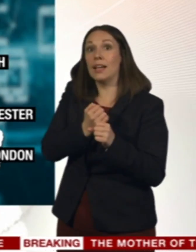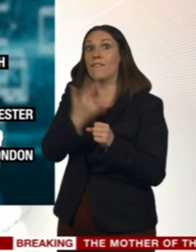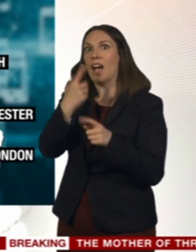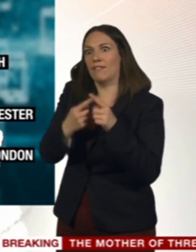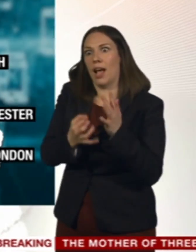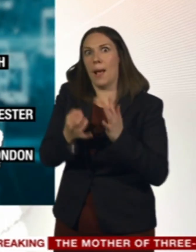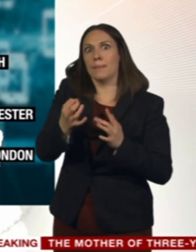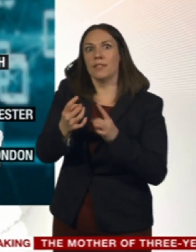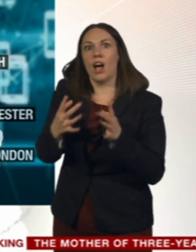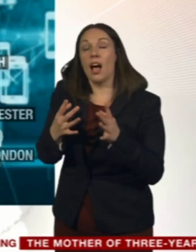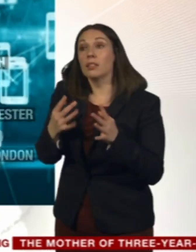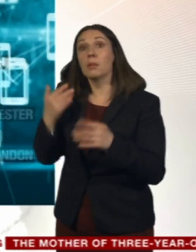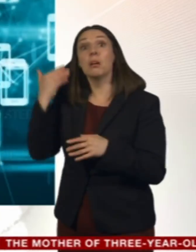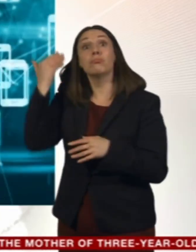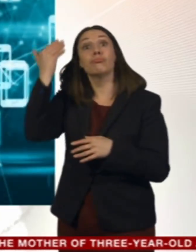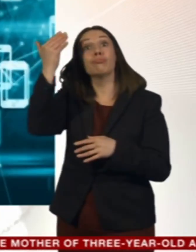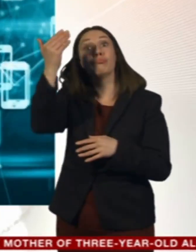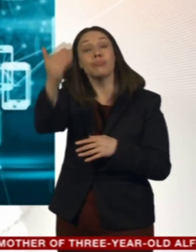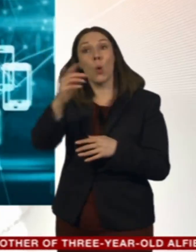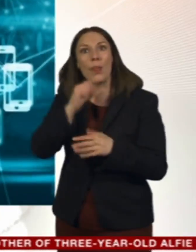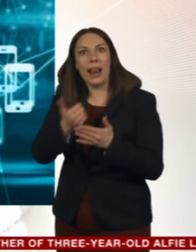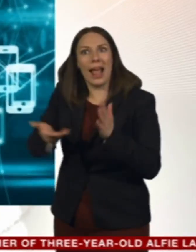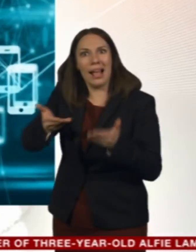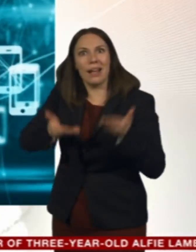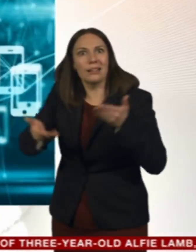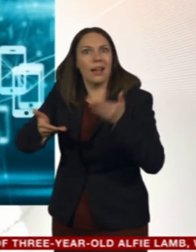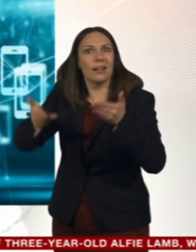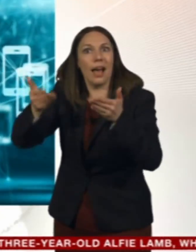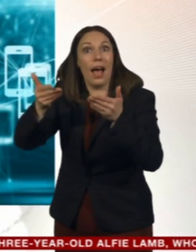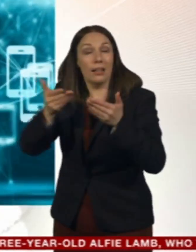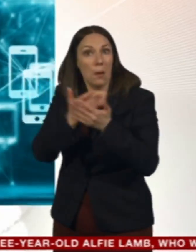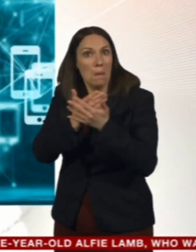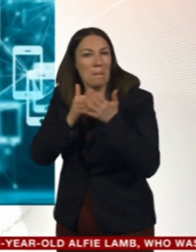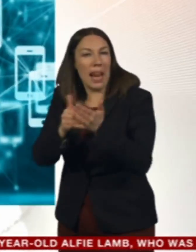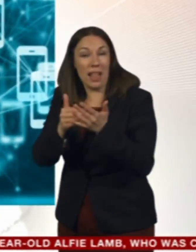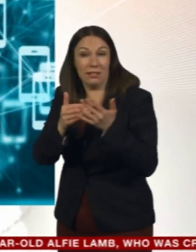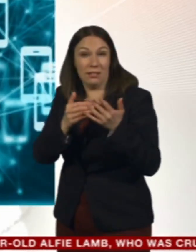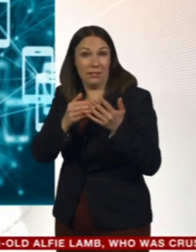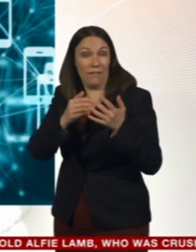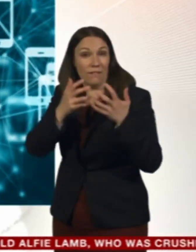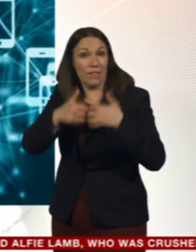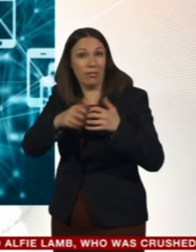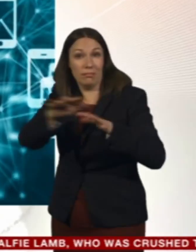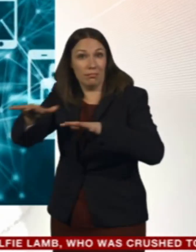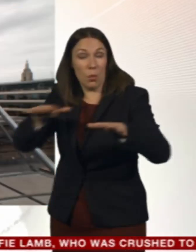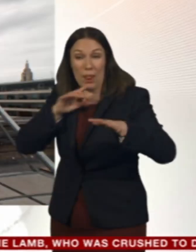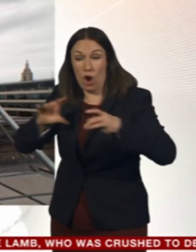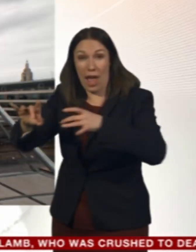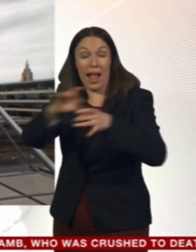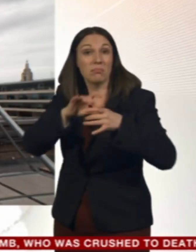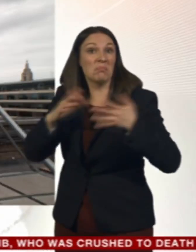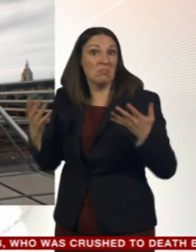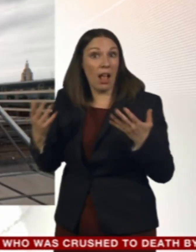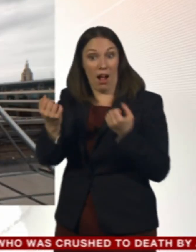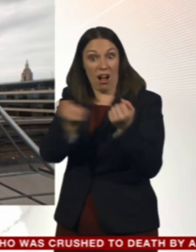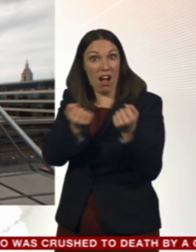the new network should connect millions of things as well as phones to the internet. Everything from driverless cars to dustbins.